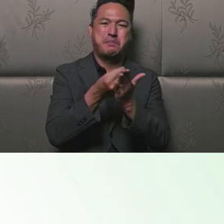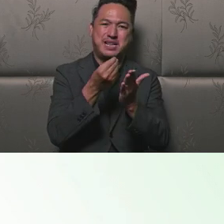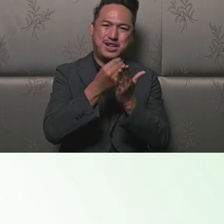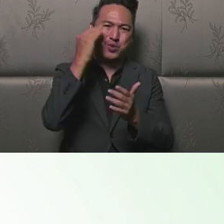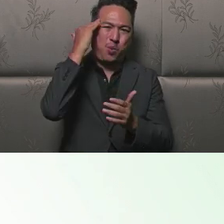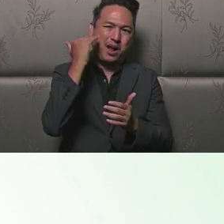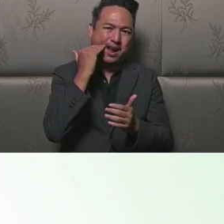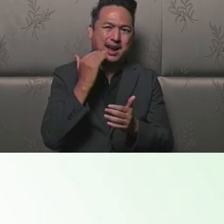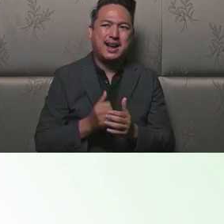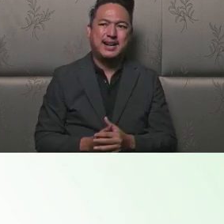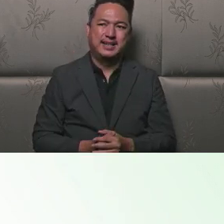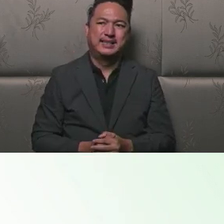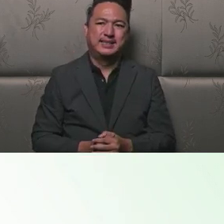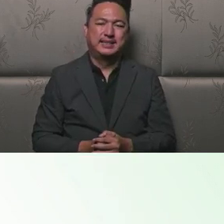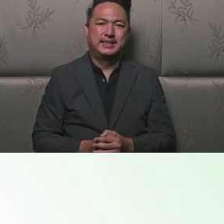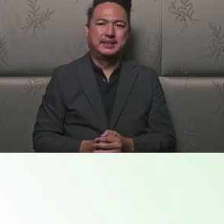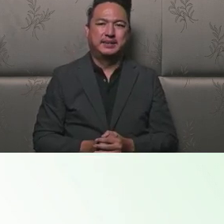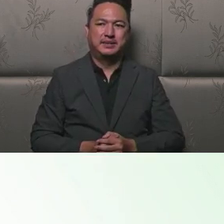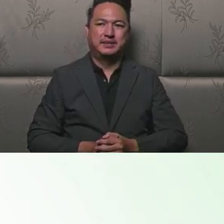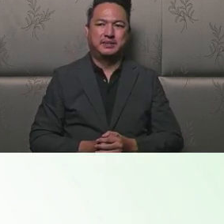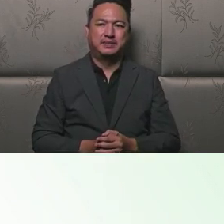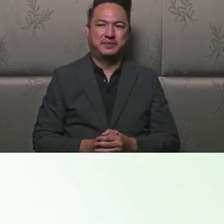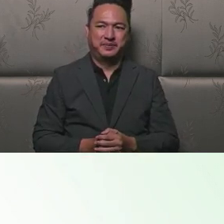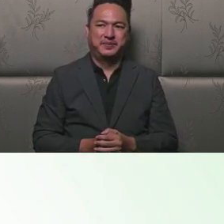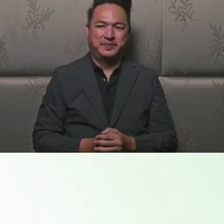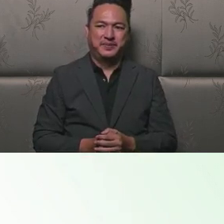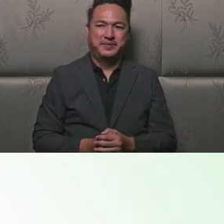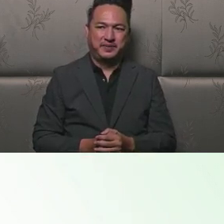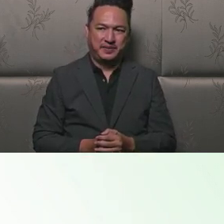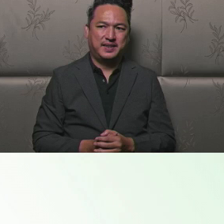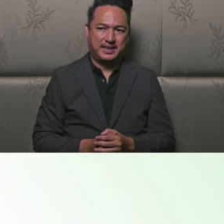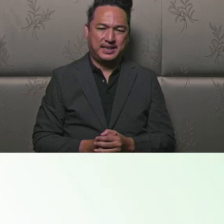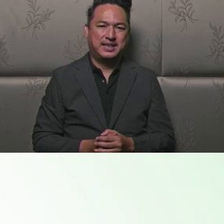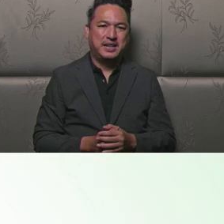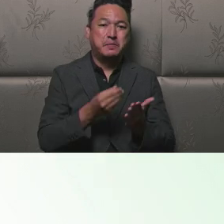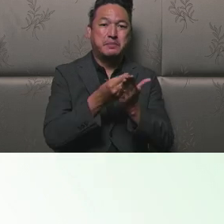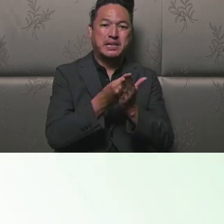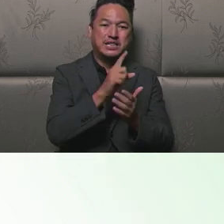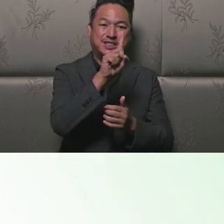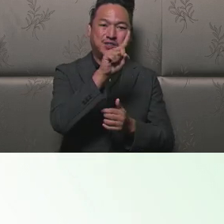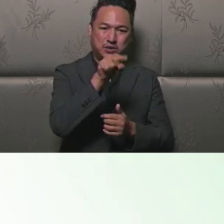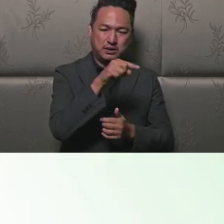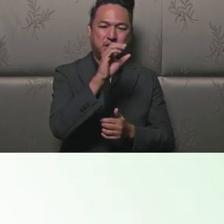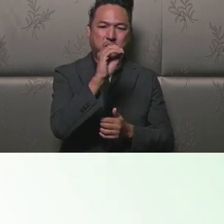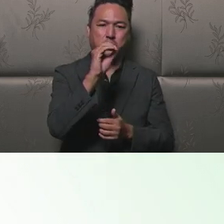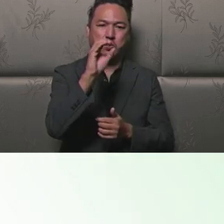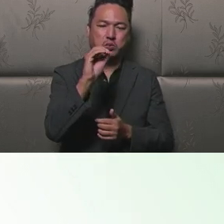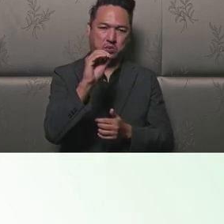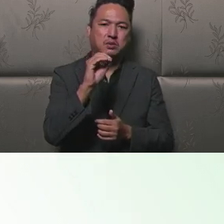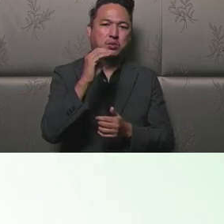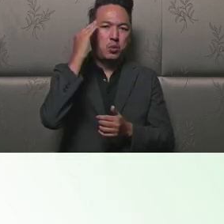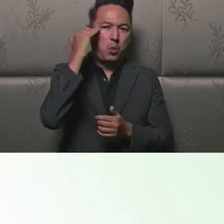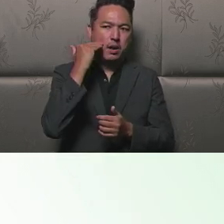3,500 baht to receive a degree through the academic credit bank system. But however, the system also requires registration at